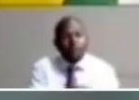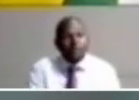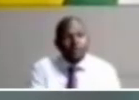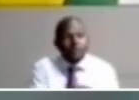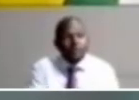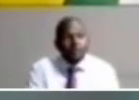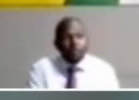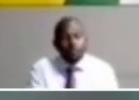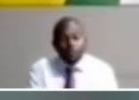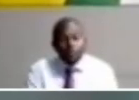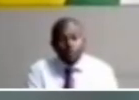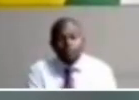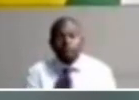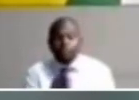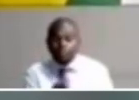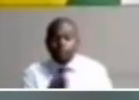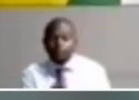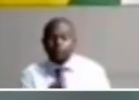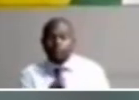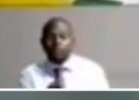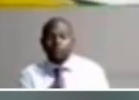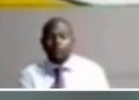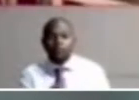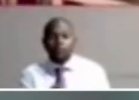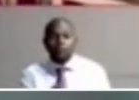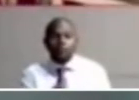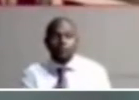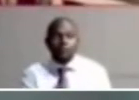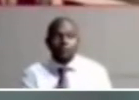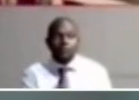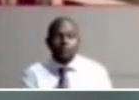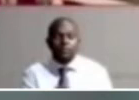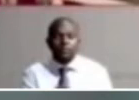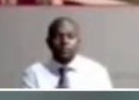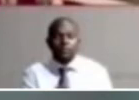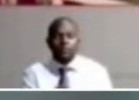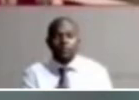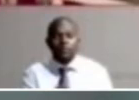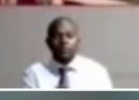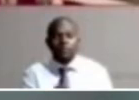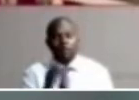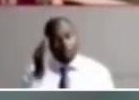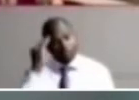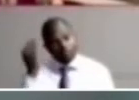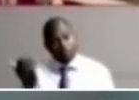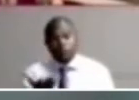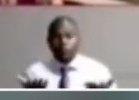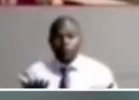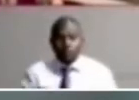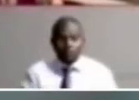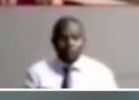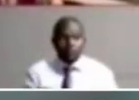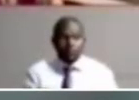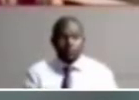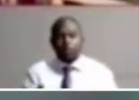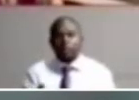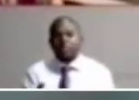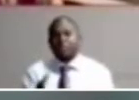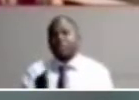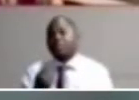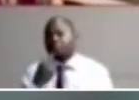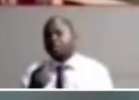Shops, what we call shops here. But I don't know where they say that